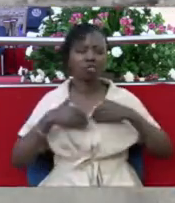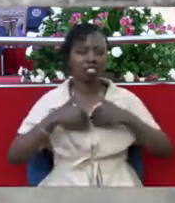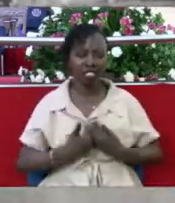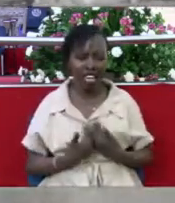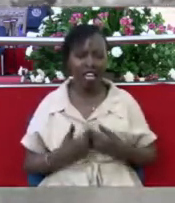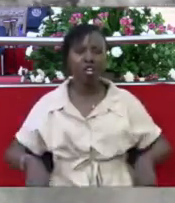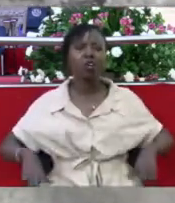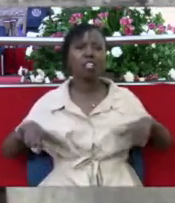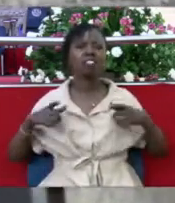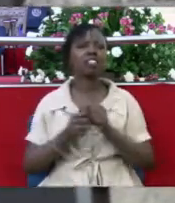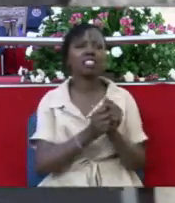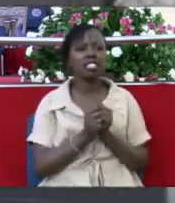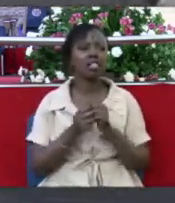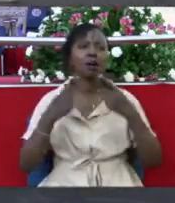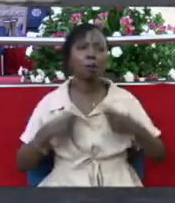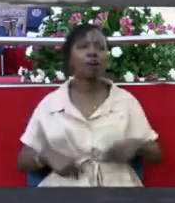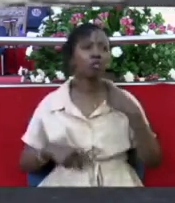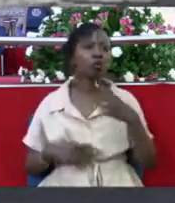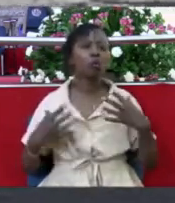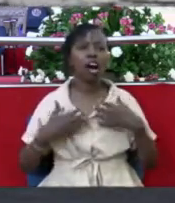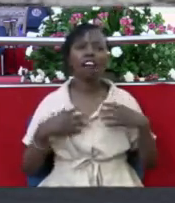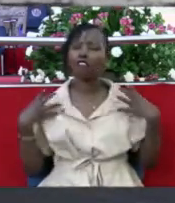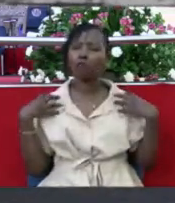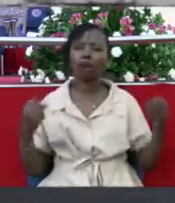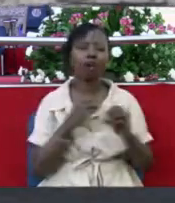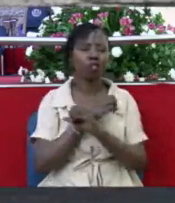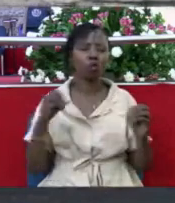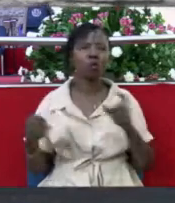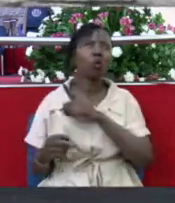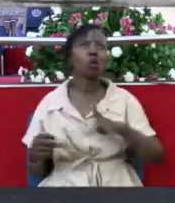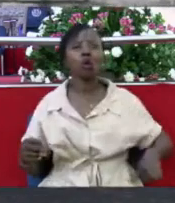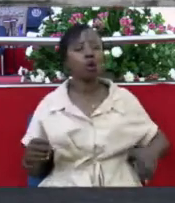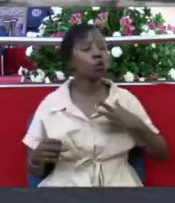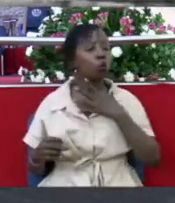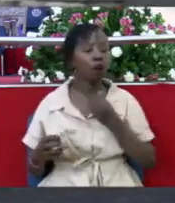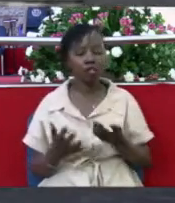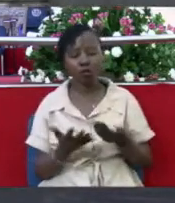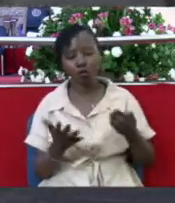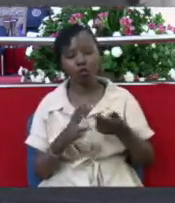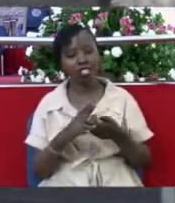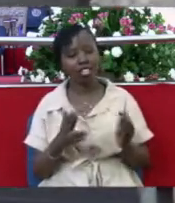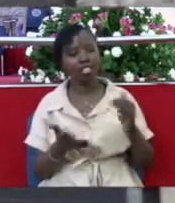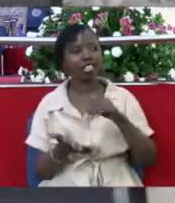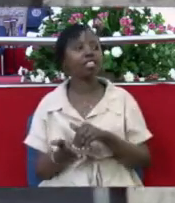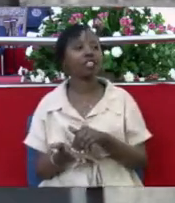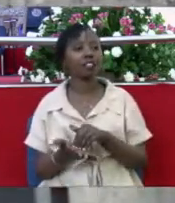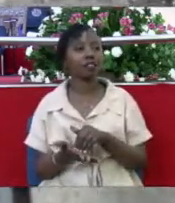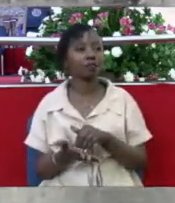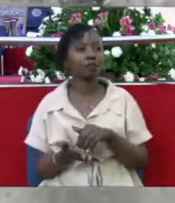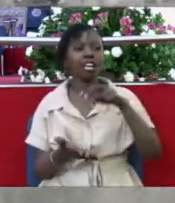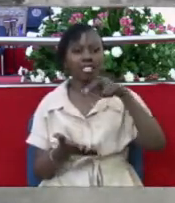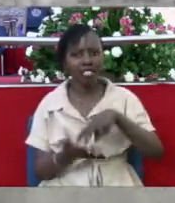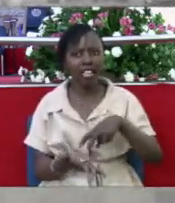powerless believer. Nimechoka kukaa kama muumini. Lord, I want to restart. Ningalipenda kuanza. Stand up on your feet. Simama kwa miguu yako. We are giving